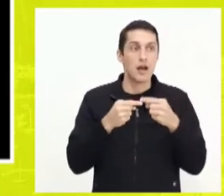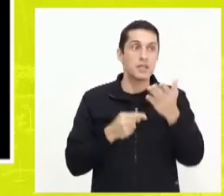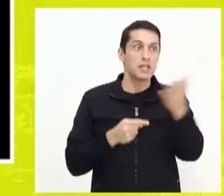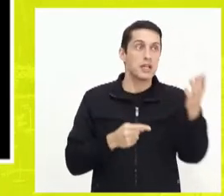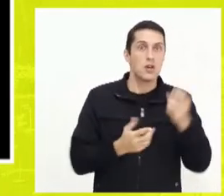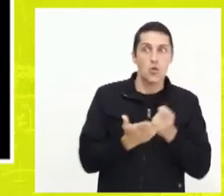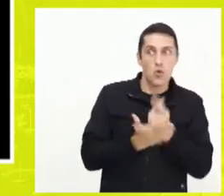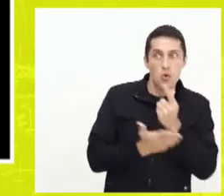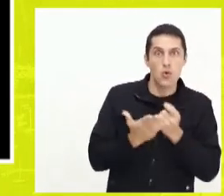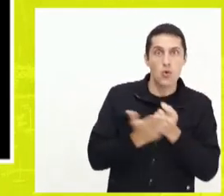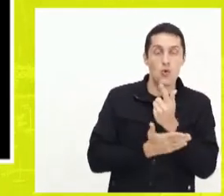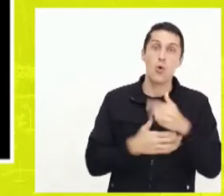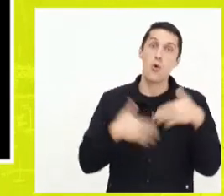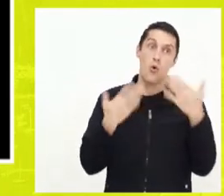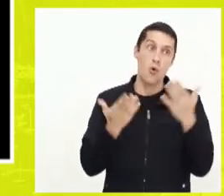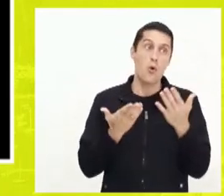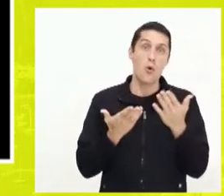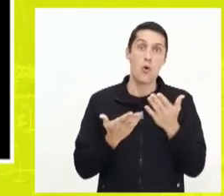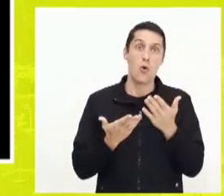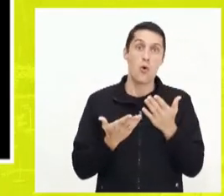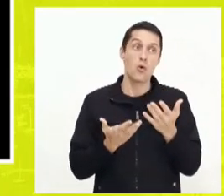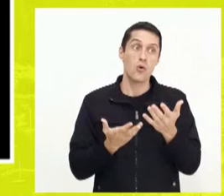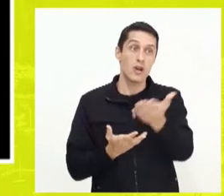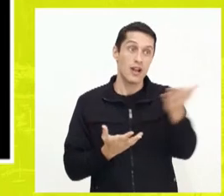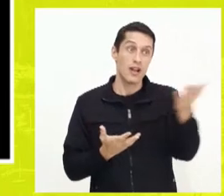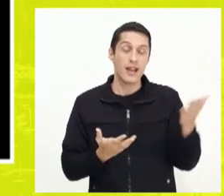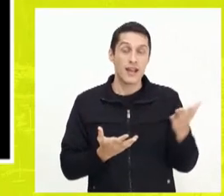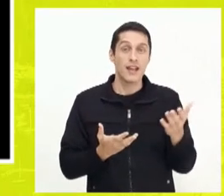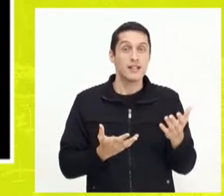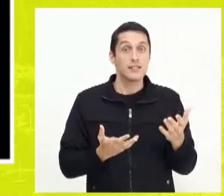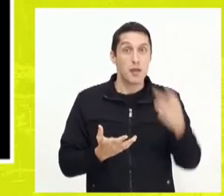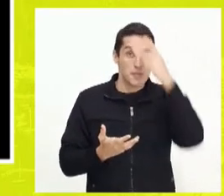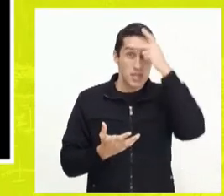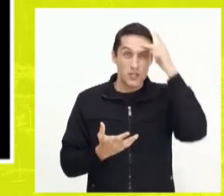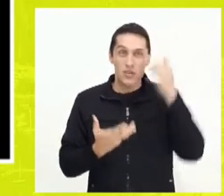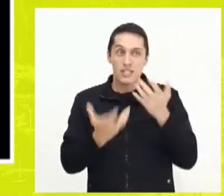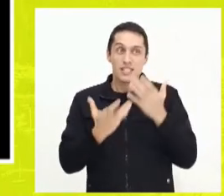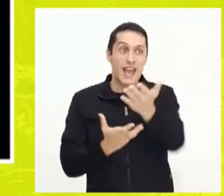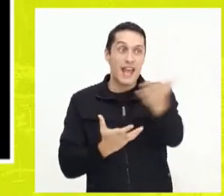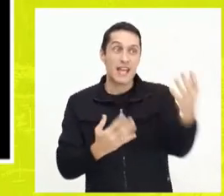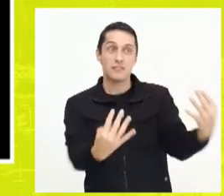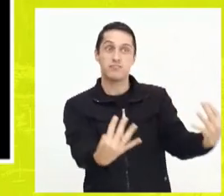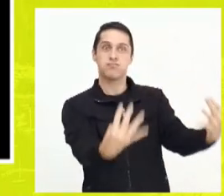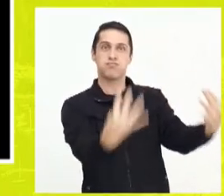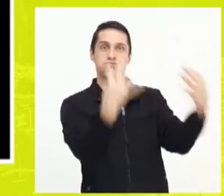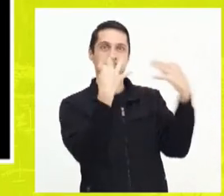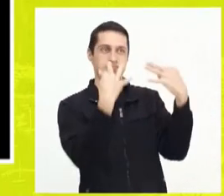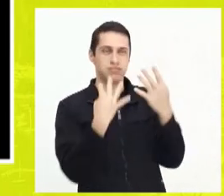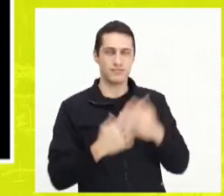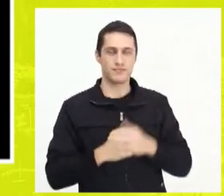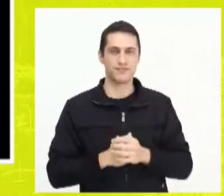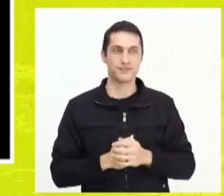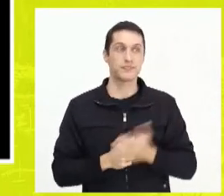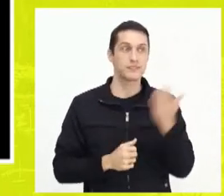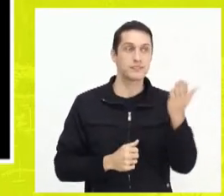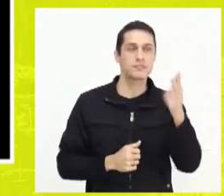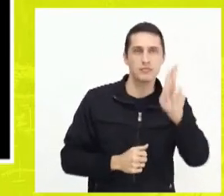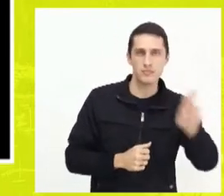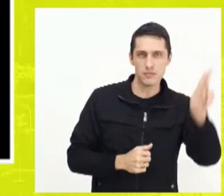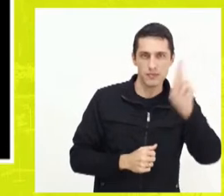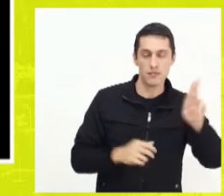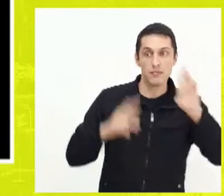you know the consumer is a target of the platforms so the